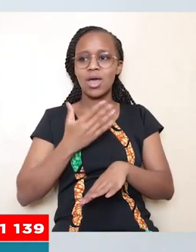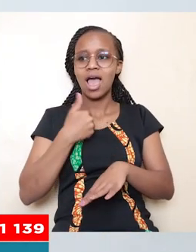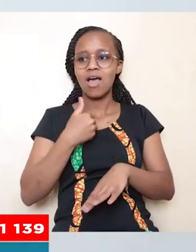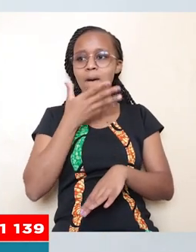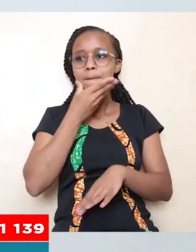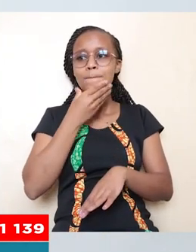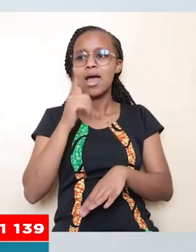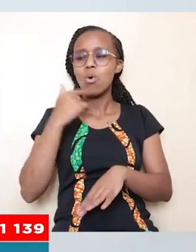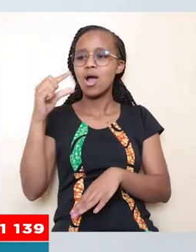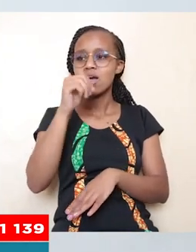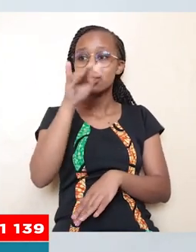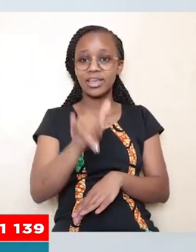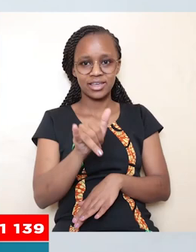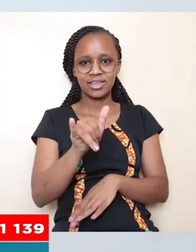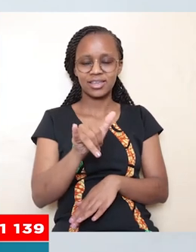who are gay.